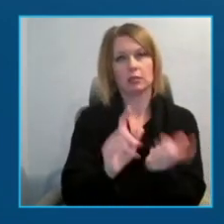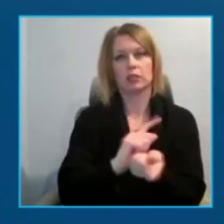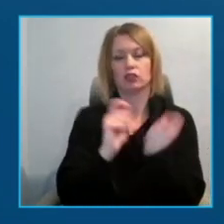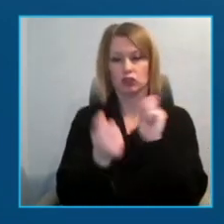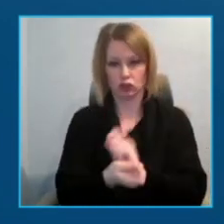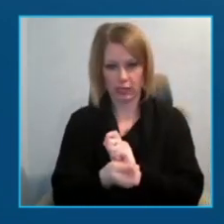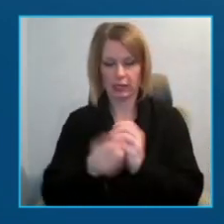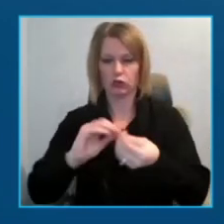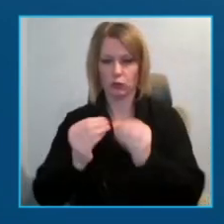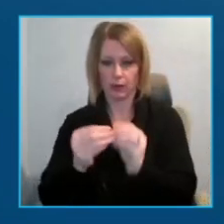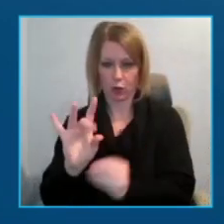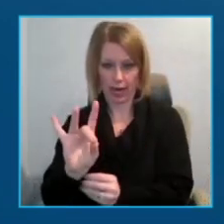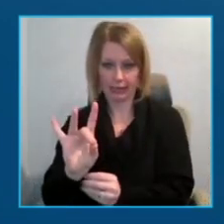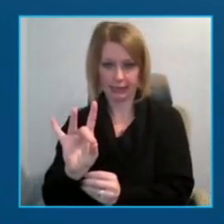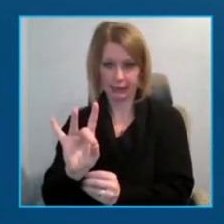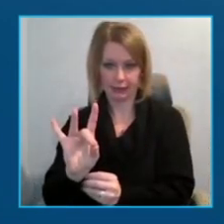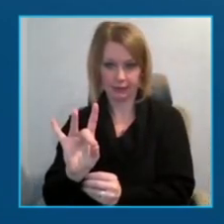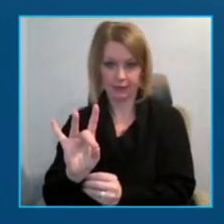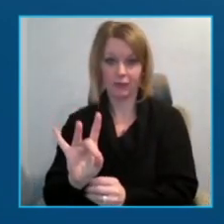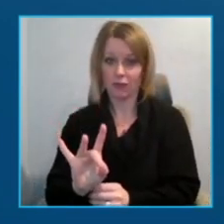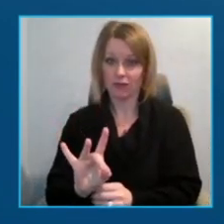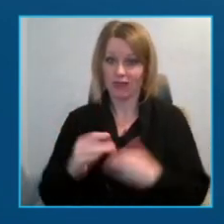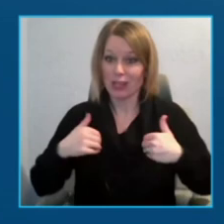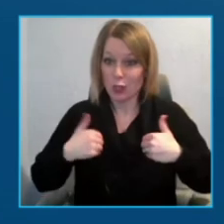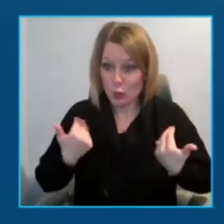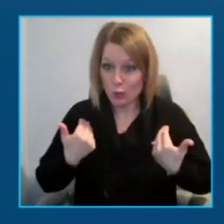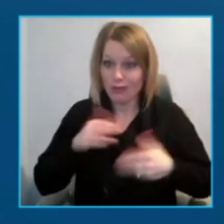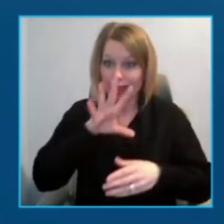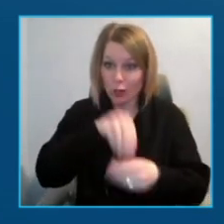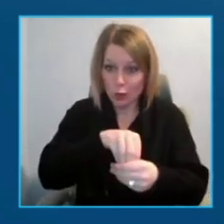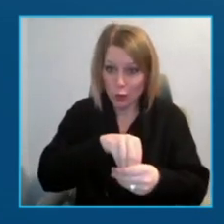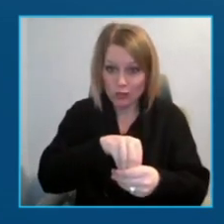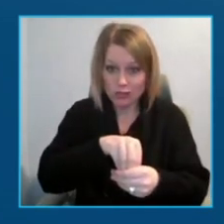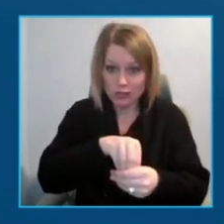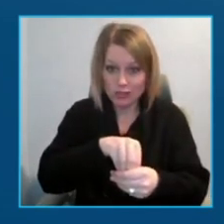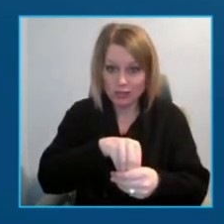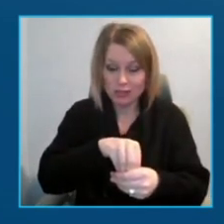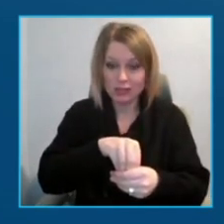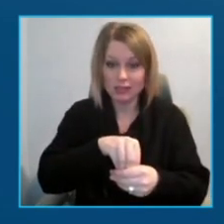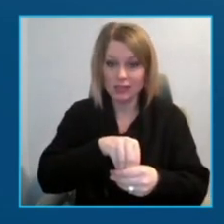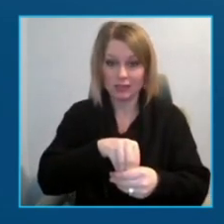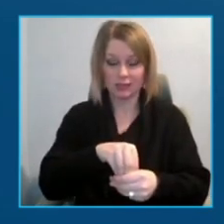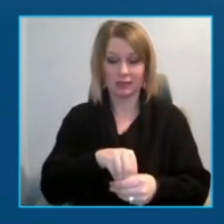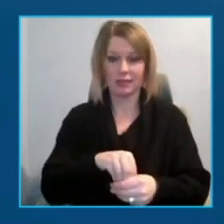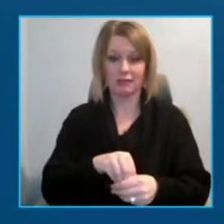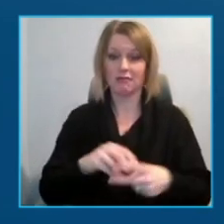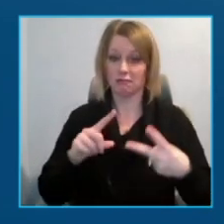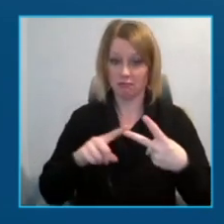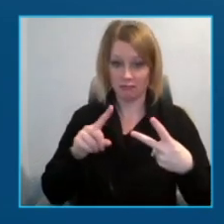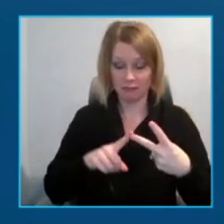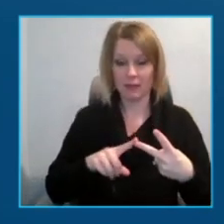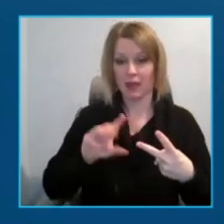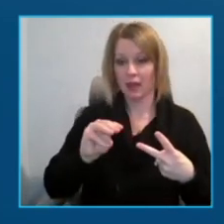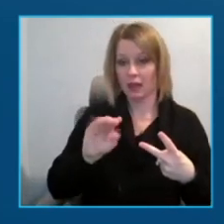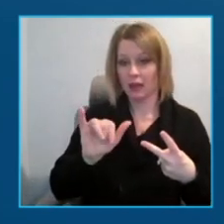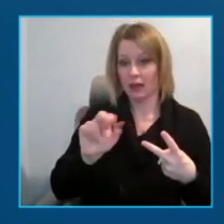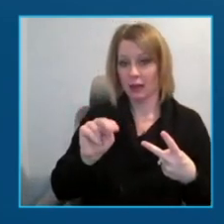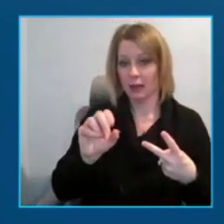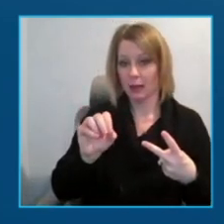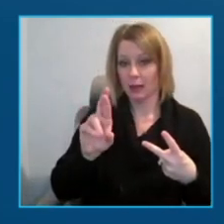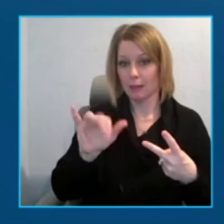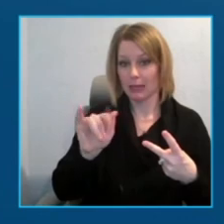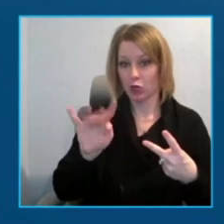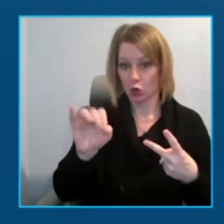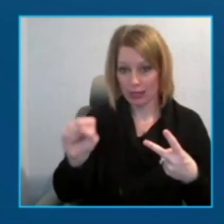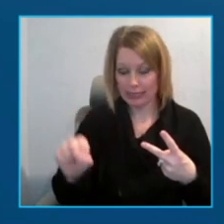8, youth was in there. The phrase minorities was used. Blacks were not in that one, although I